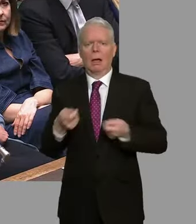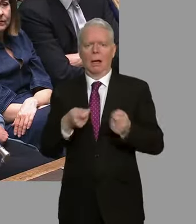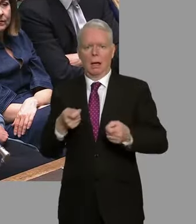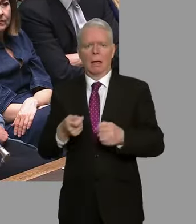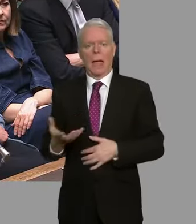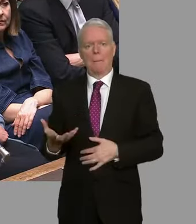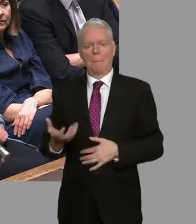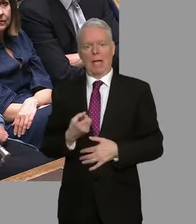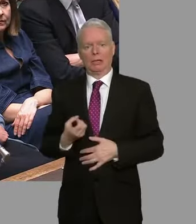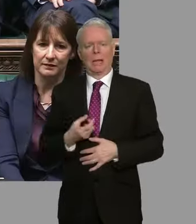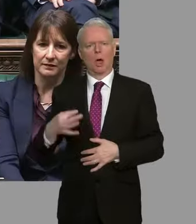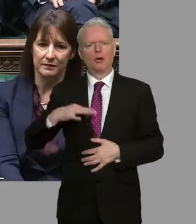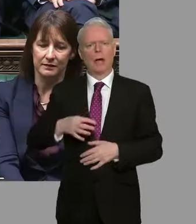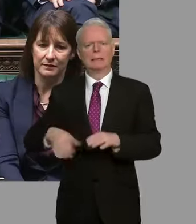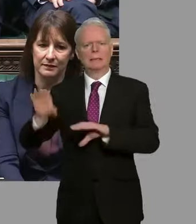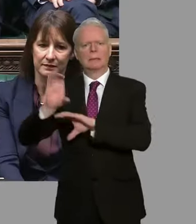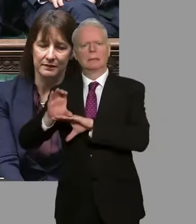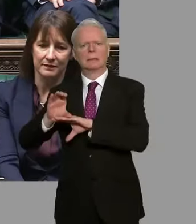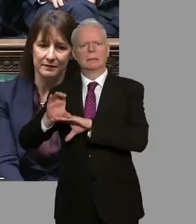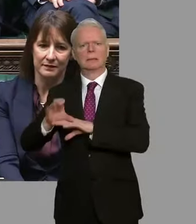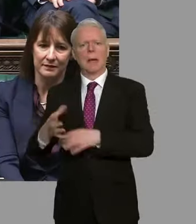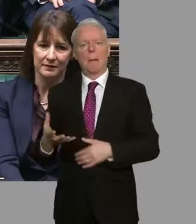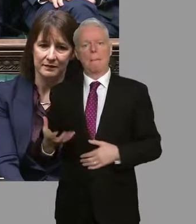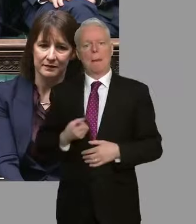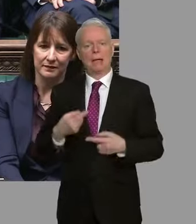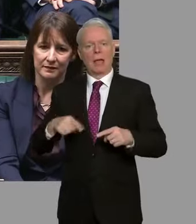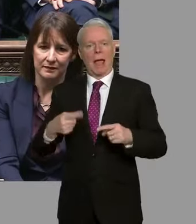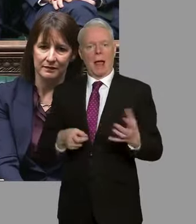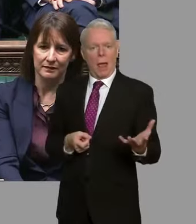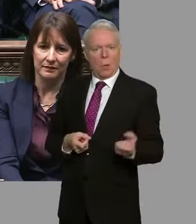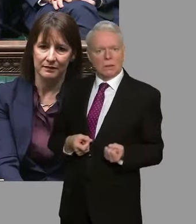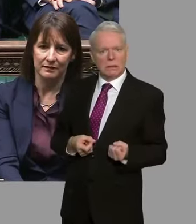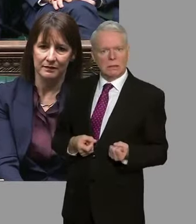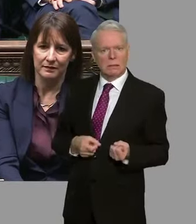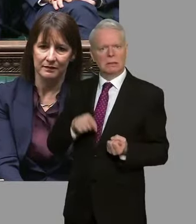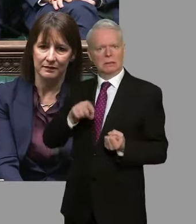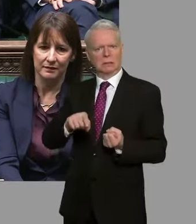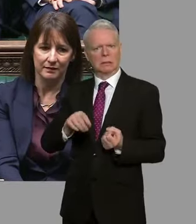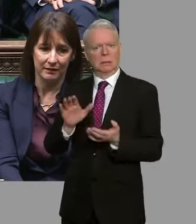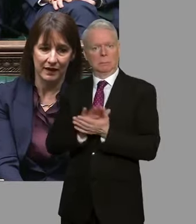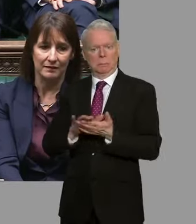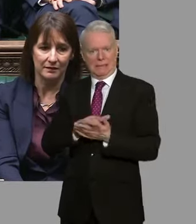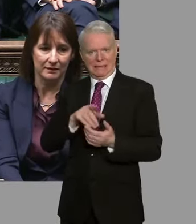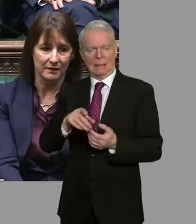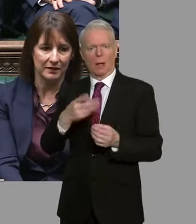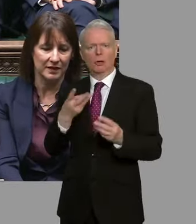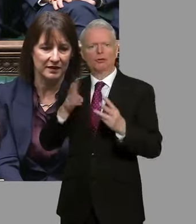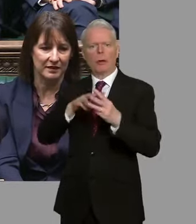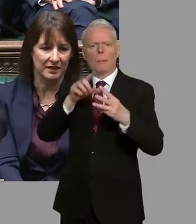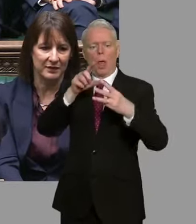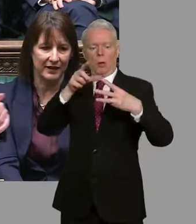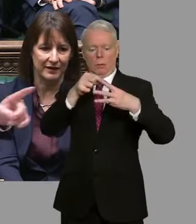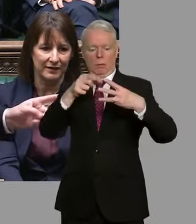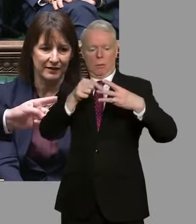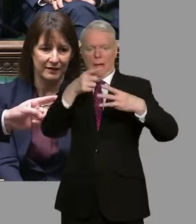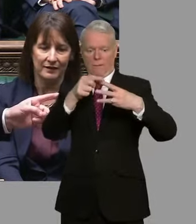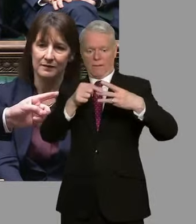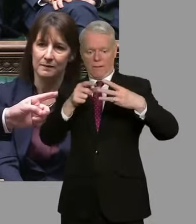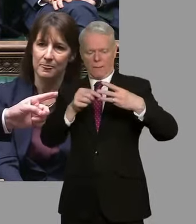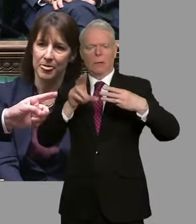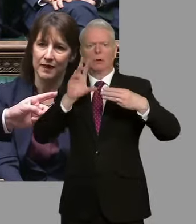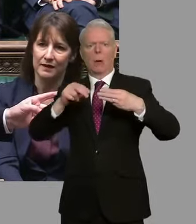before Christmas, the Shadow Chancellor said that the triple lock is unsustainable. Unsustainable. So that's their